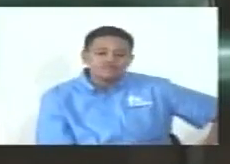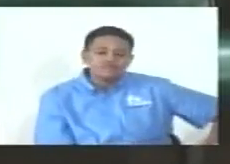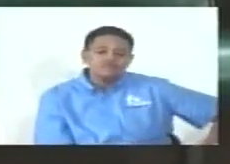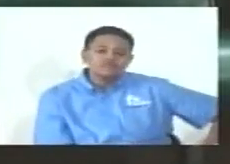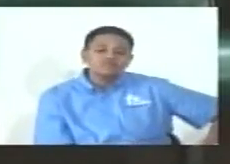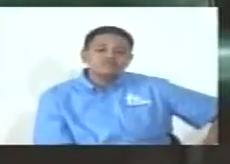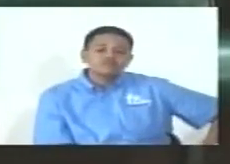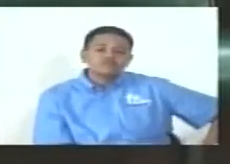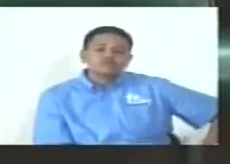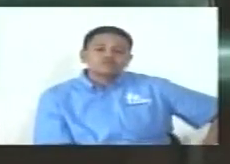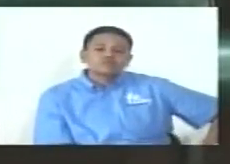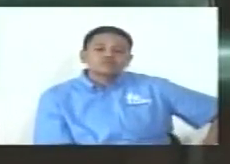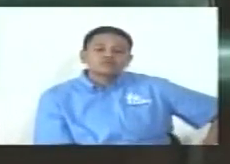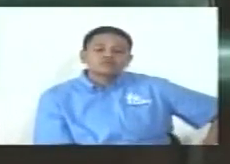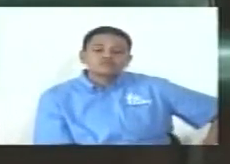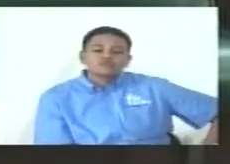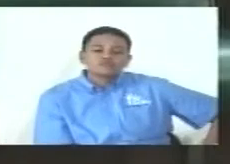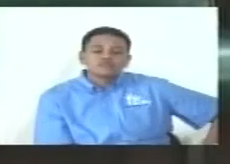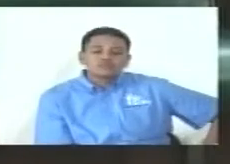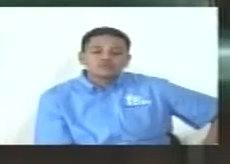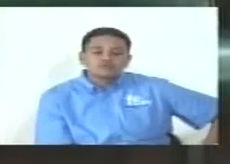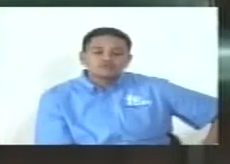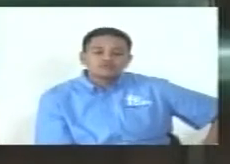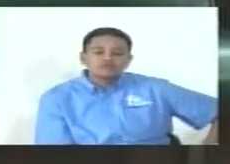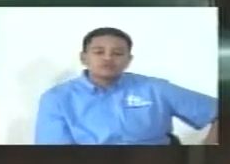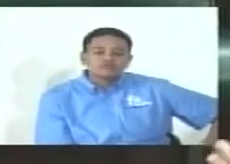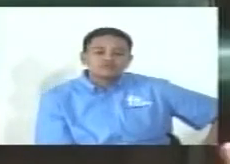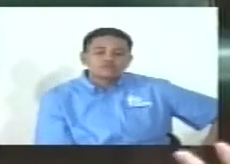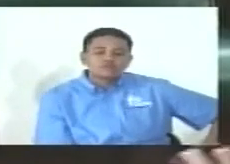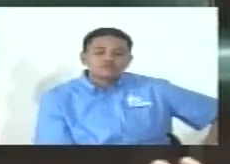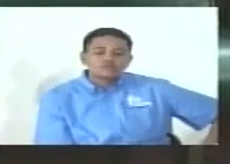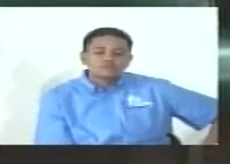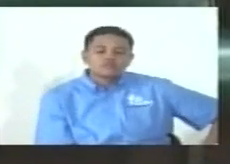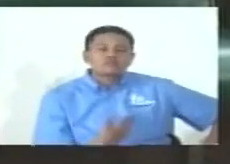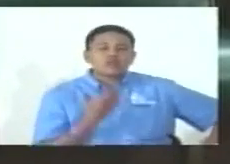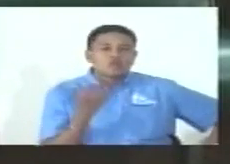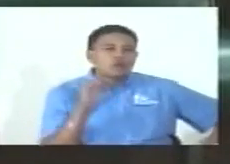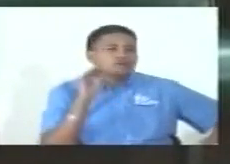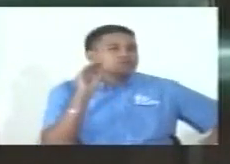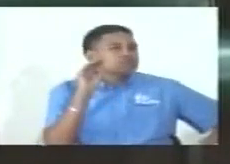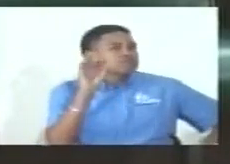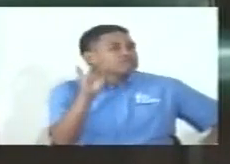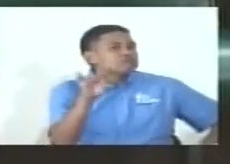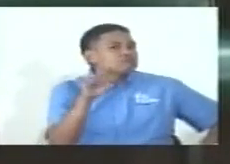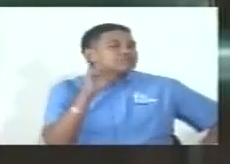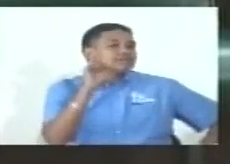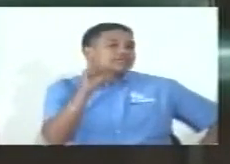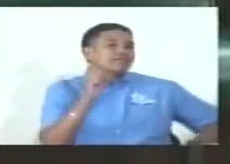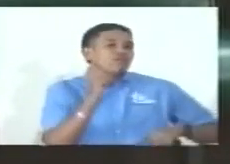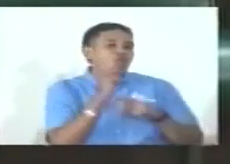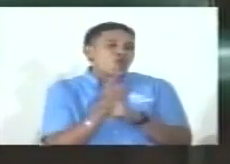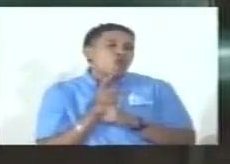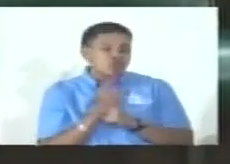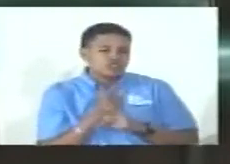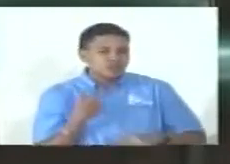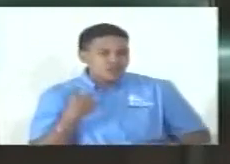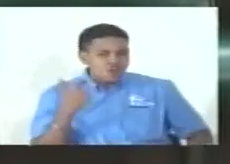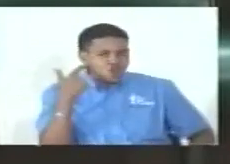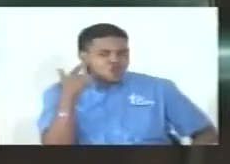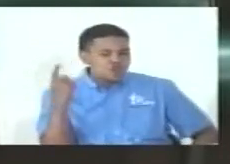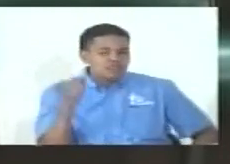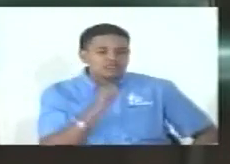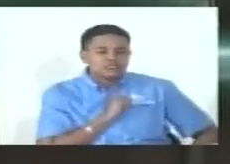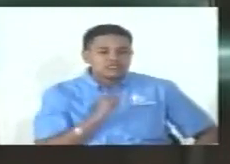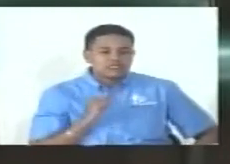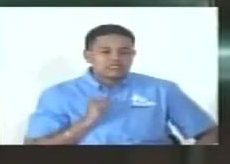But I want to actually sound a word of caution. Because when I heard